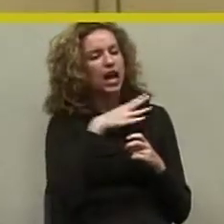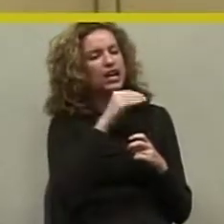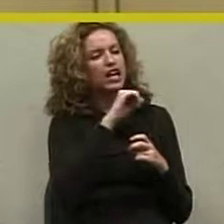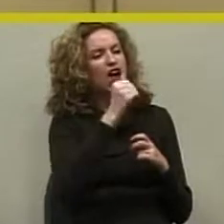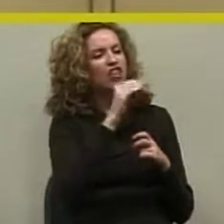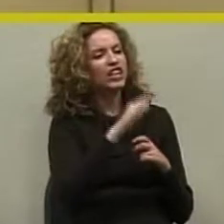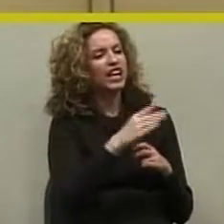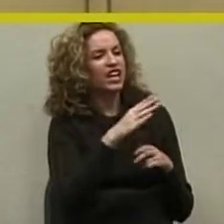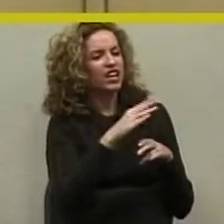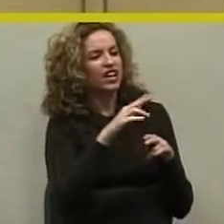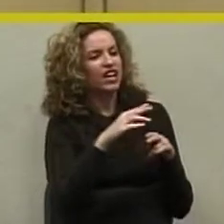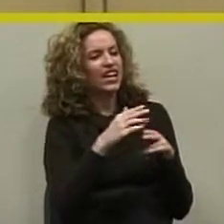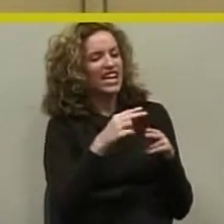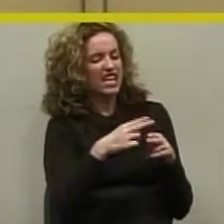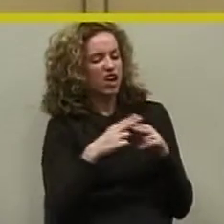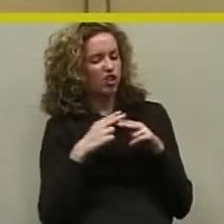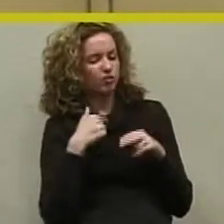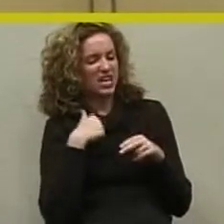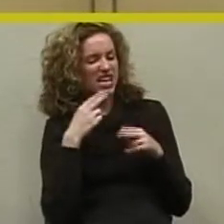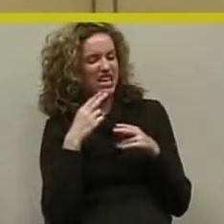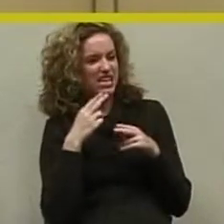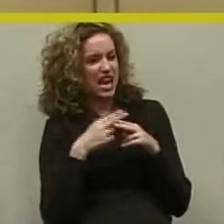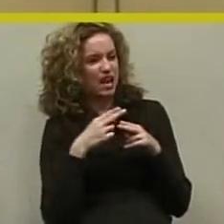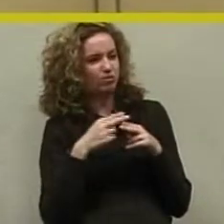one. What's going to happen to me?